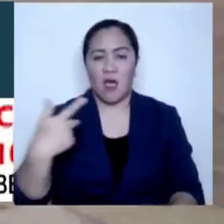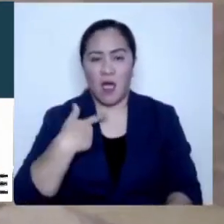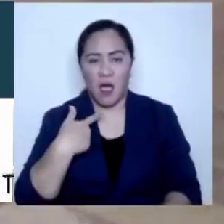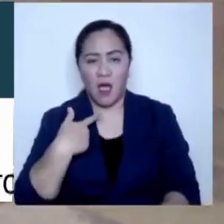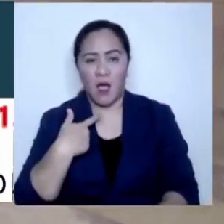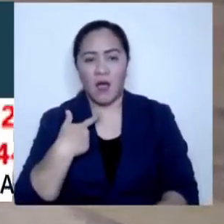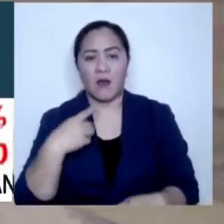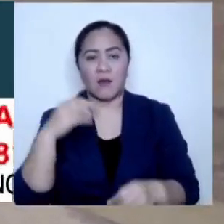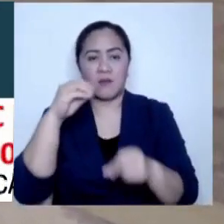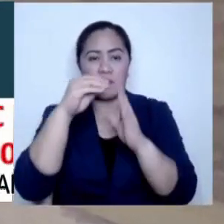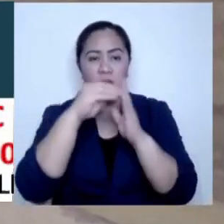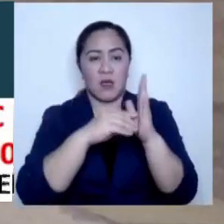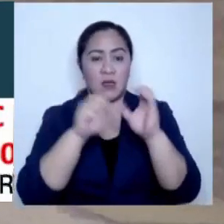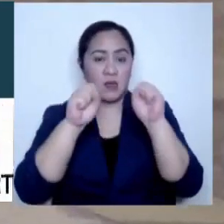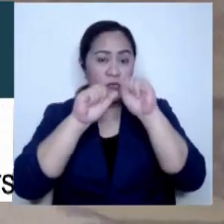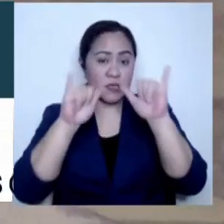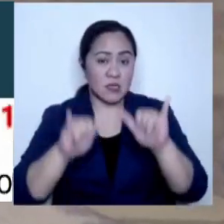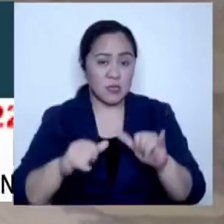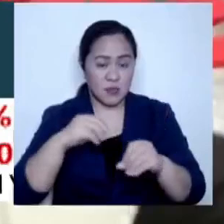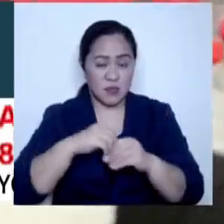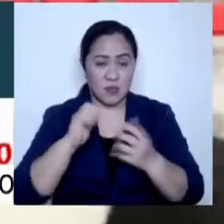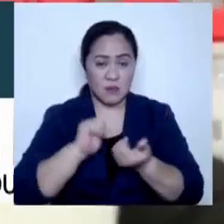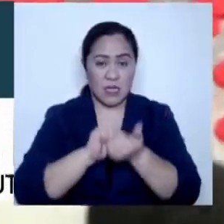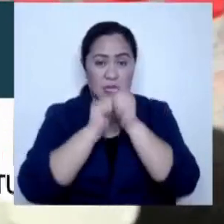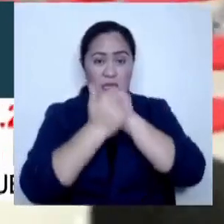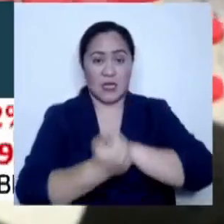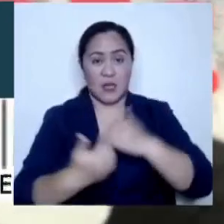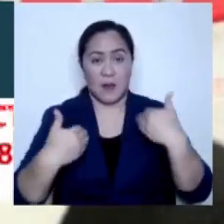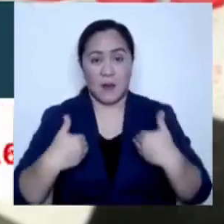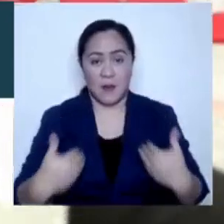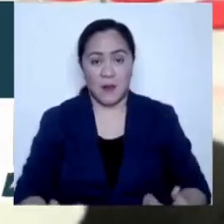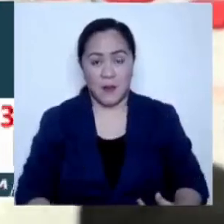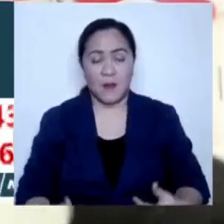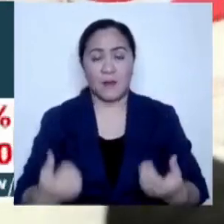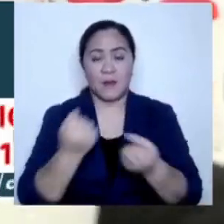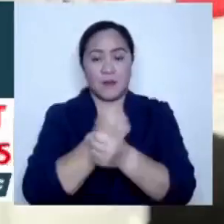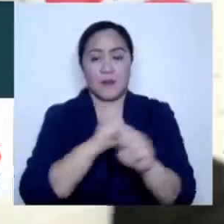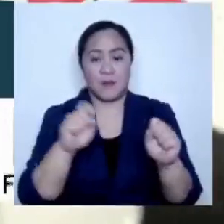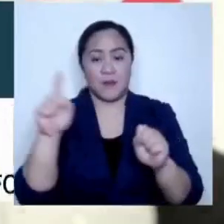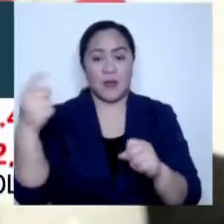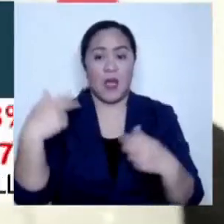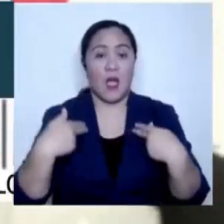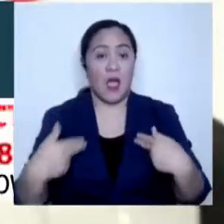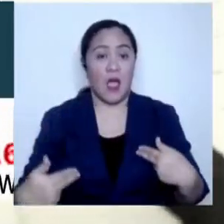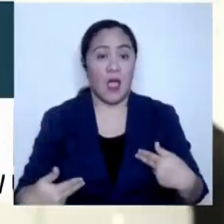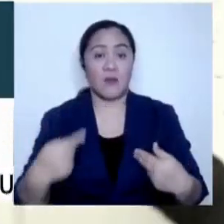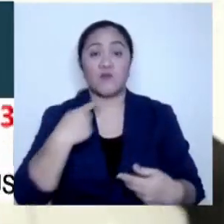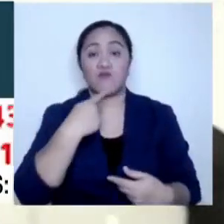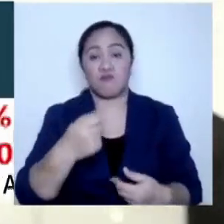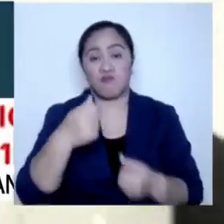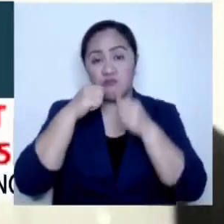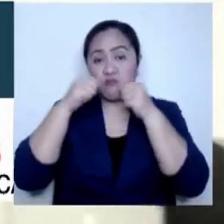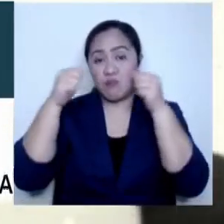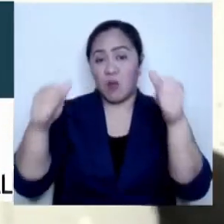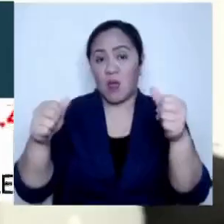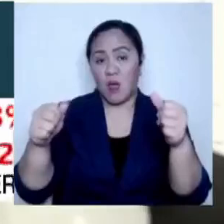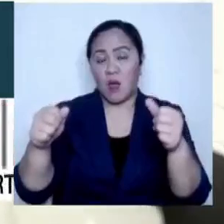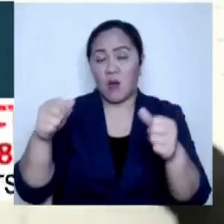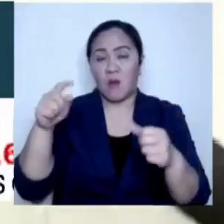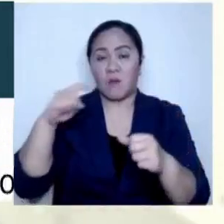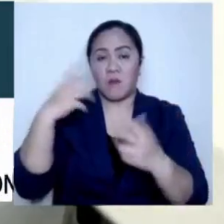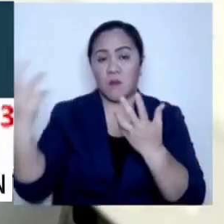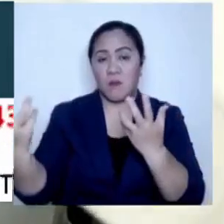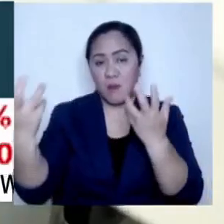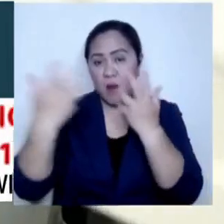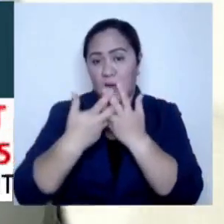that resemble a heart attack. In a statement, the health agency said the connection is especially clear when it comes